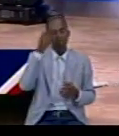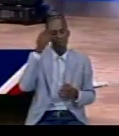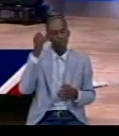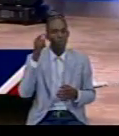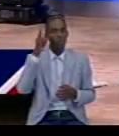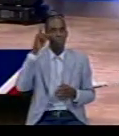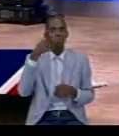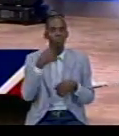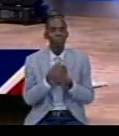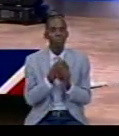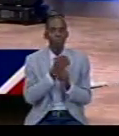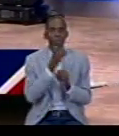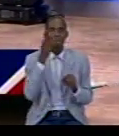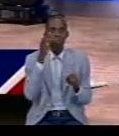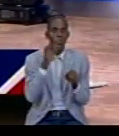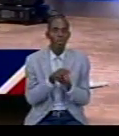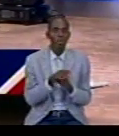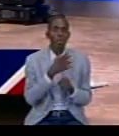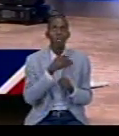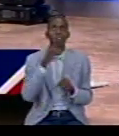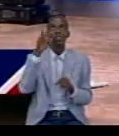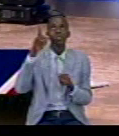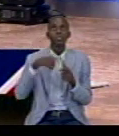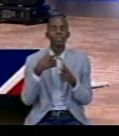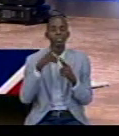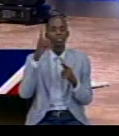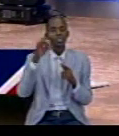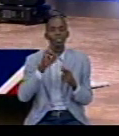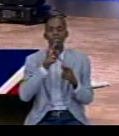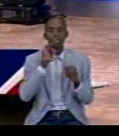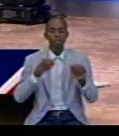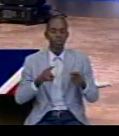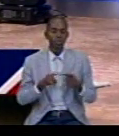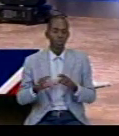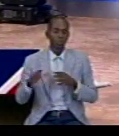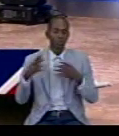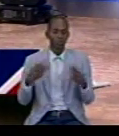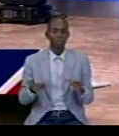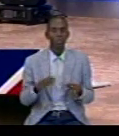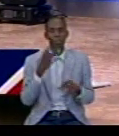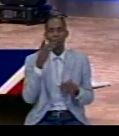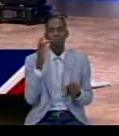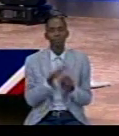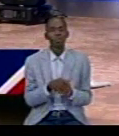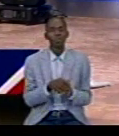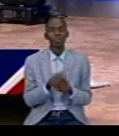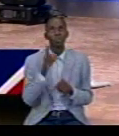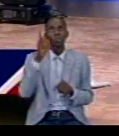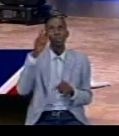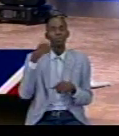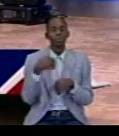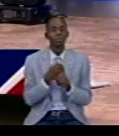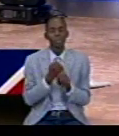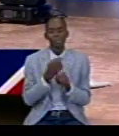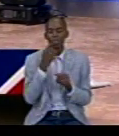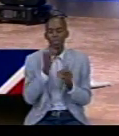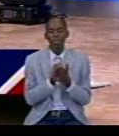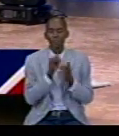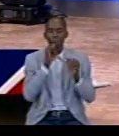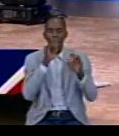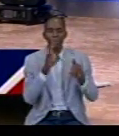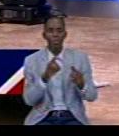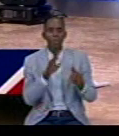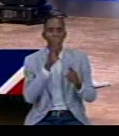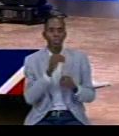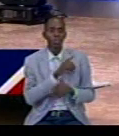promise, and then he fulfills the promise. Says, blessed be the Lord that has given rest unto